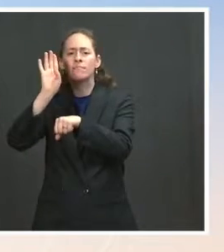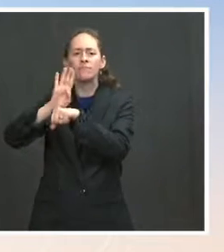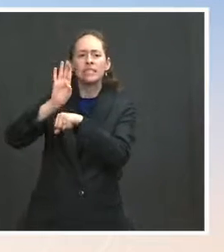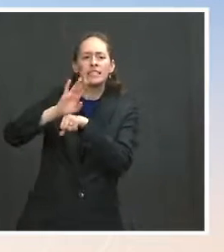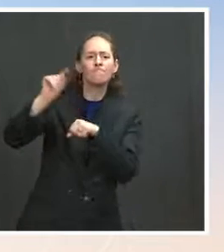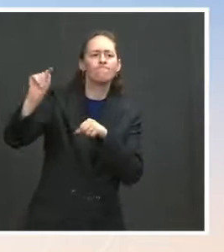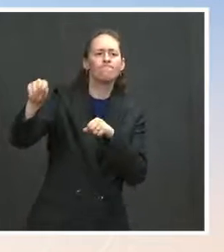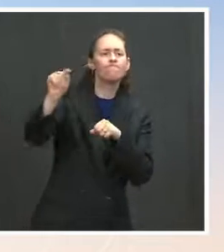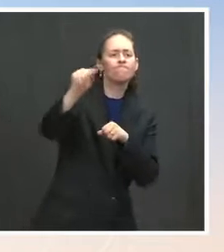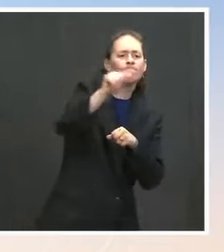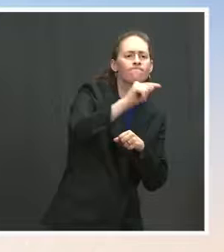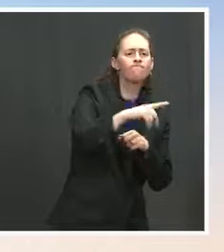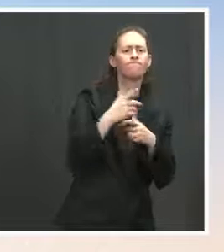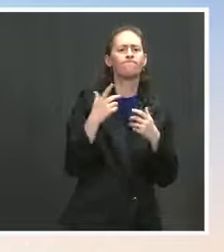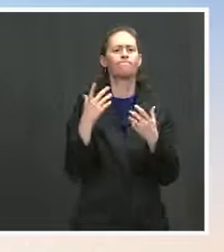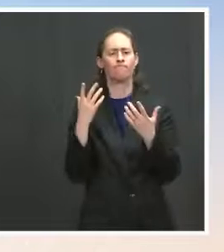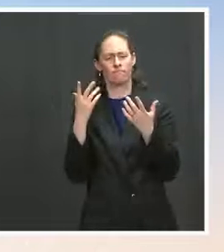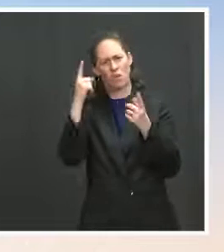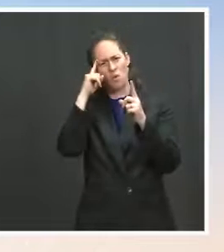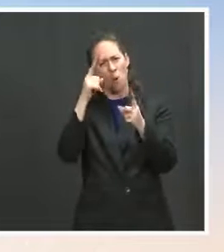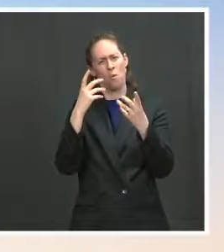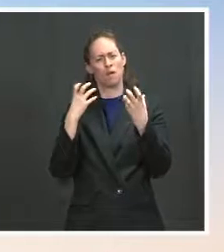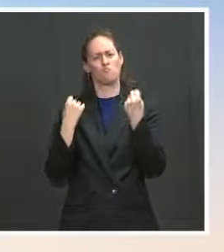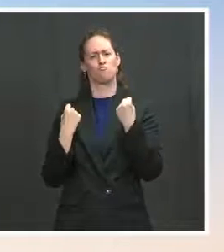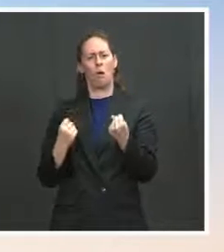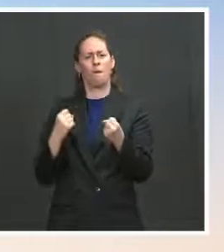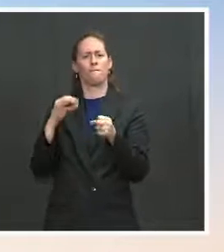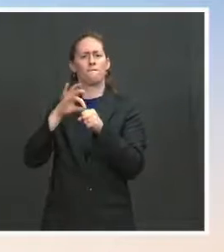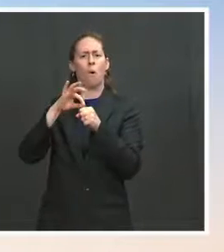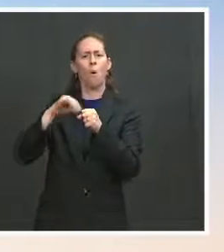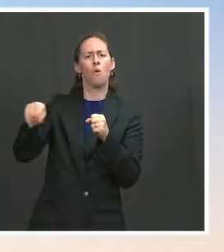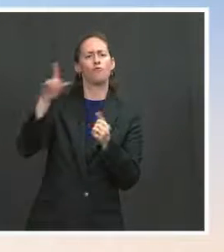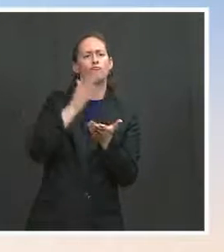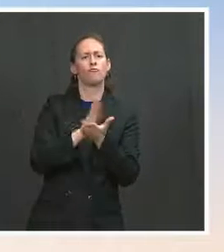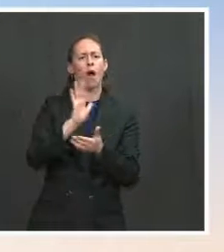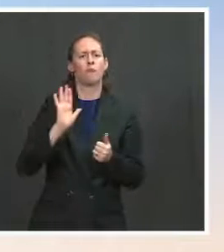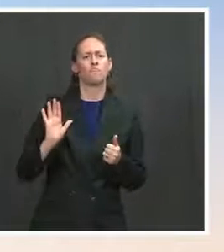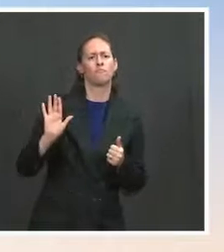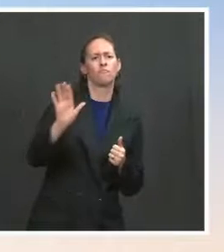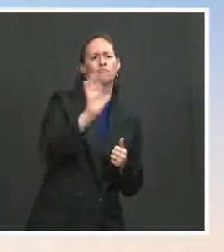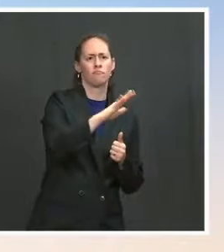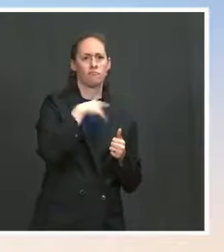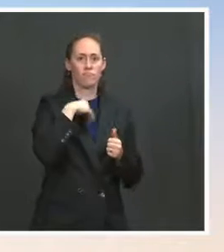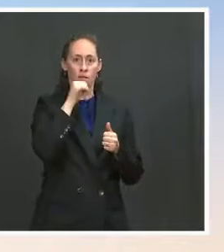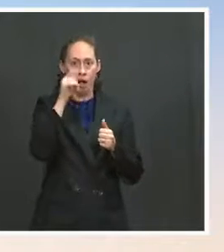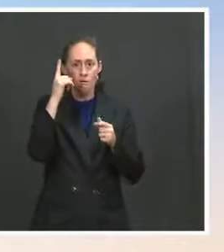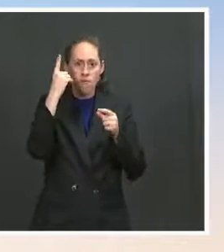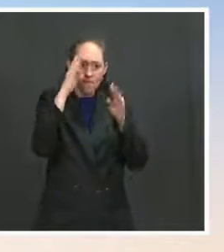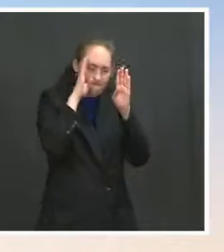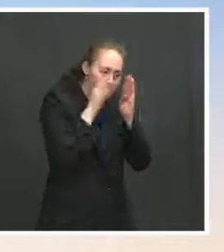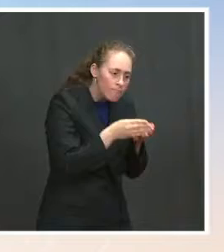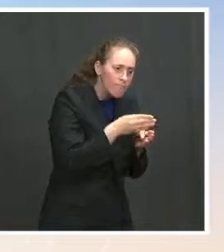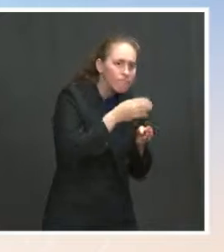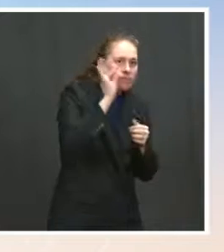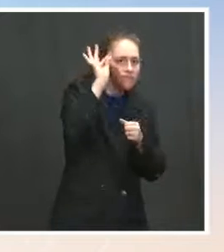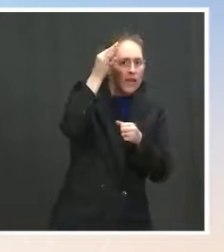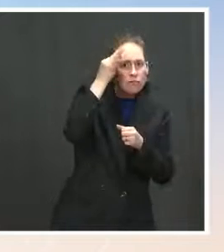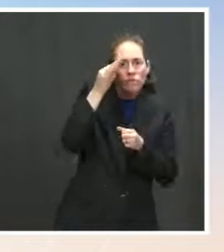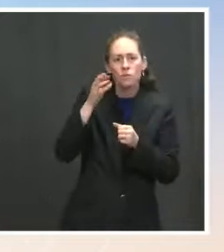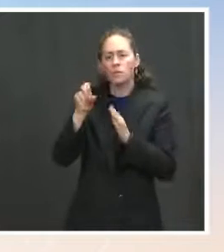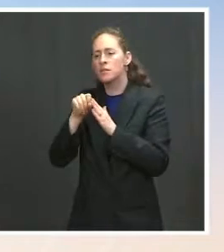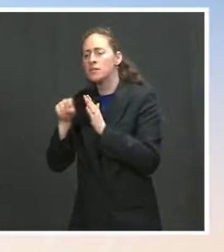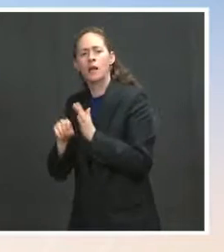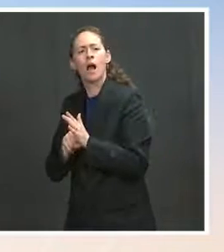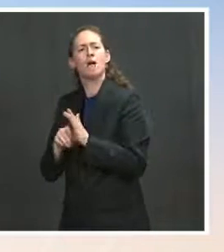rights nationwide. So this is an across-the-board effort that's not just focused federally. It's also focused on states. It's also focused on local and